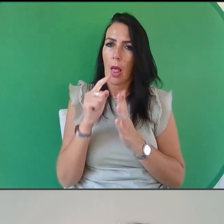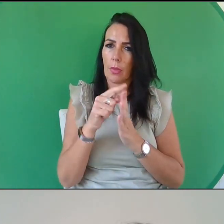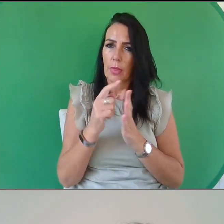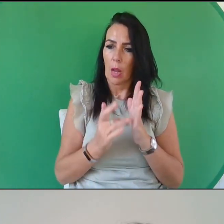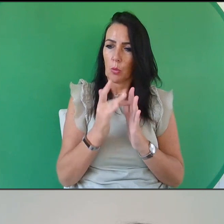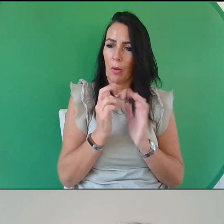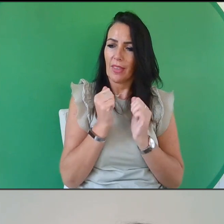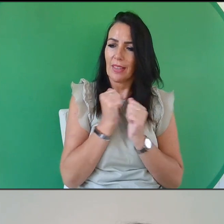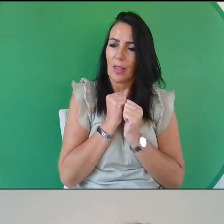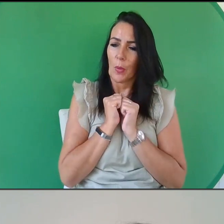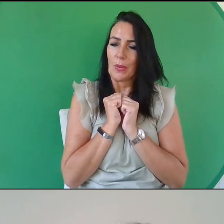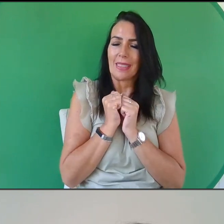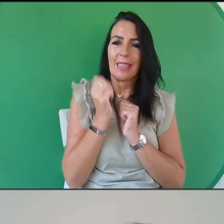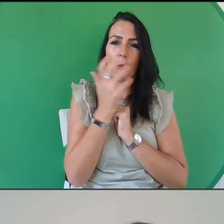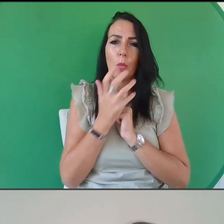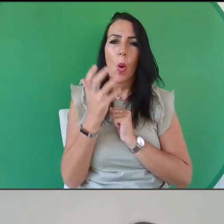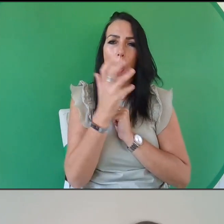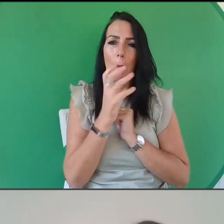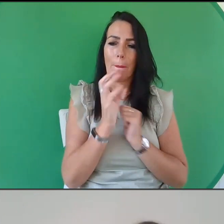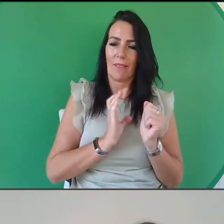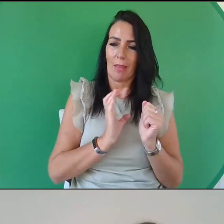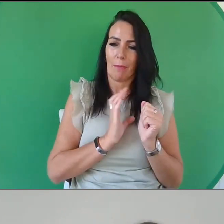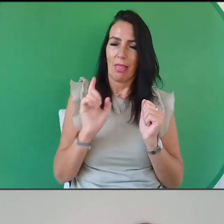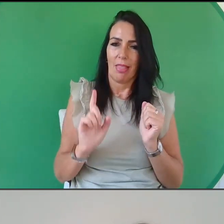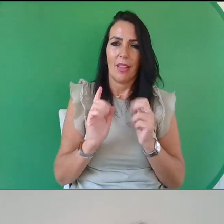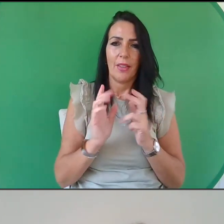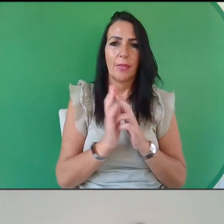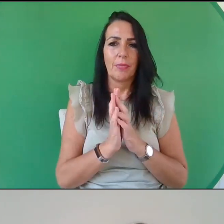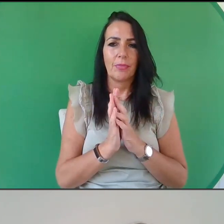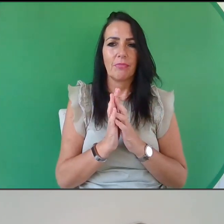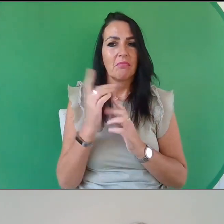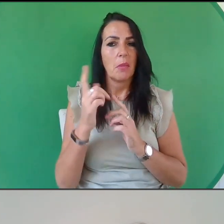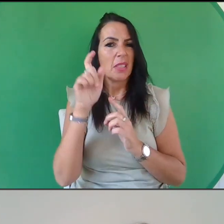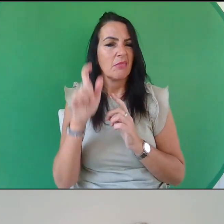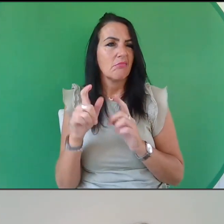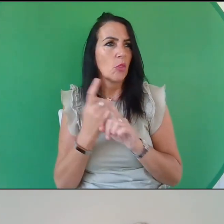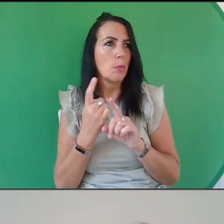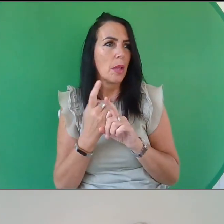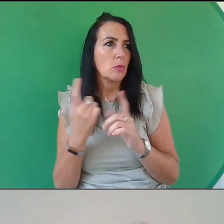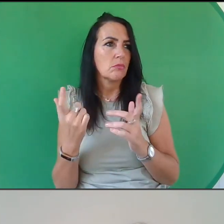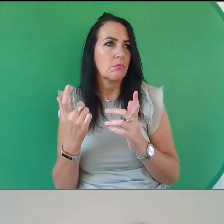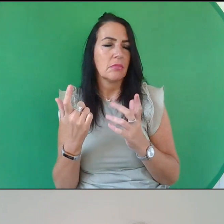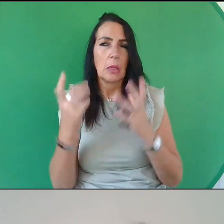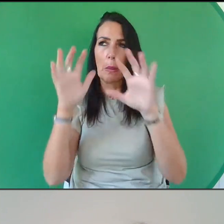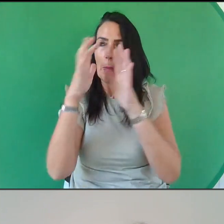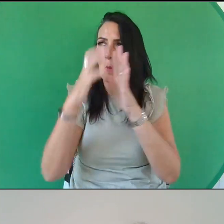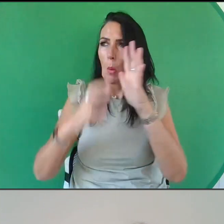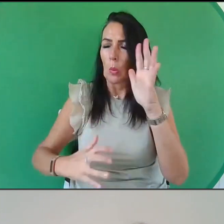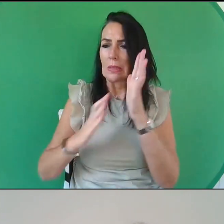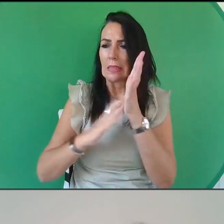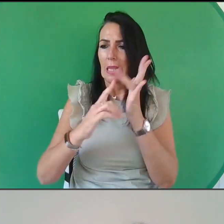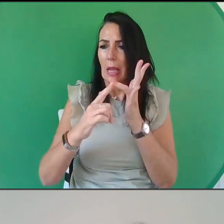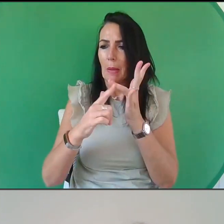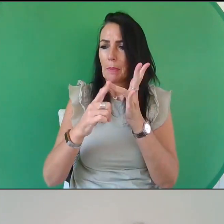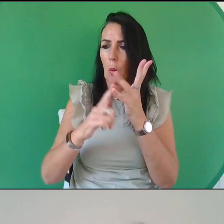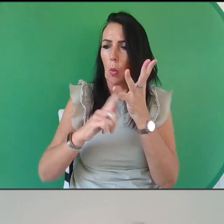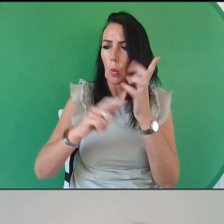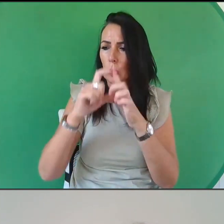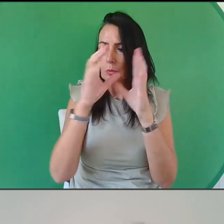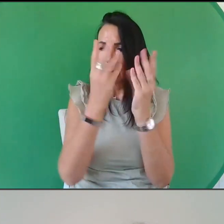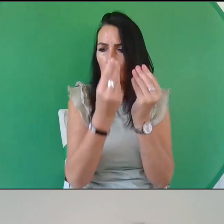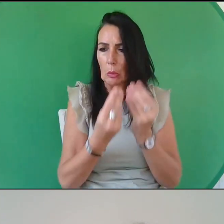cozy and warmer and more comfortable. Whereas, someone might be talking about kind of mold in their property, so they might be talking about sort of